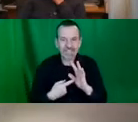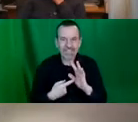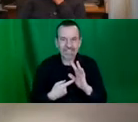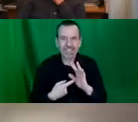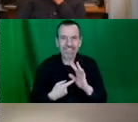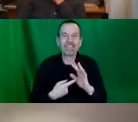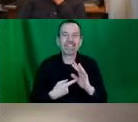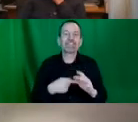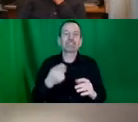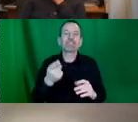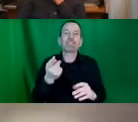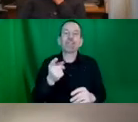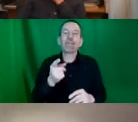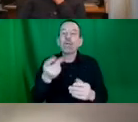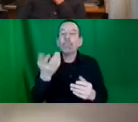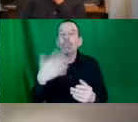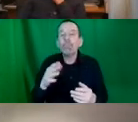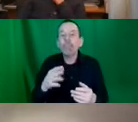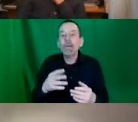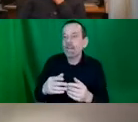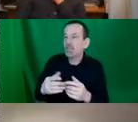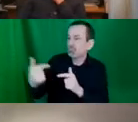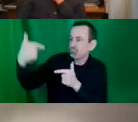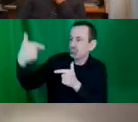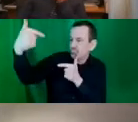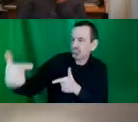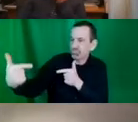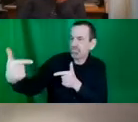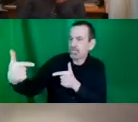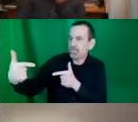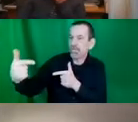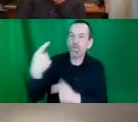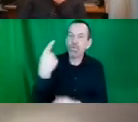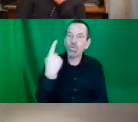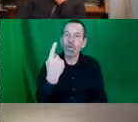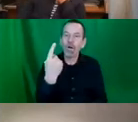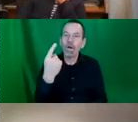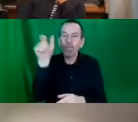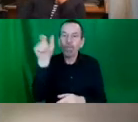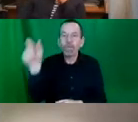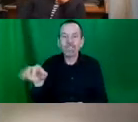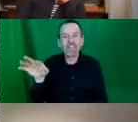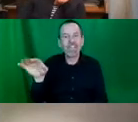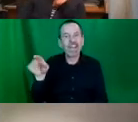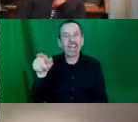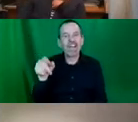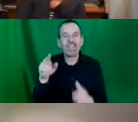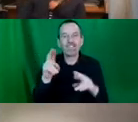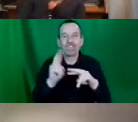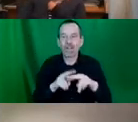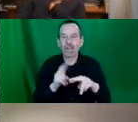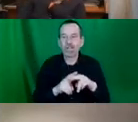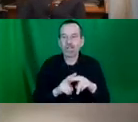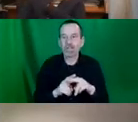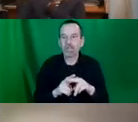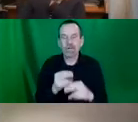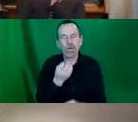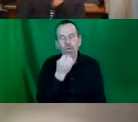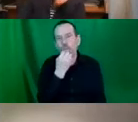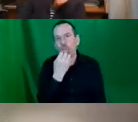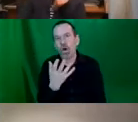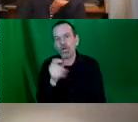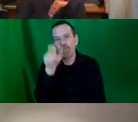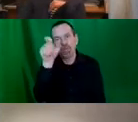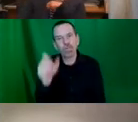socially distanced tea break together. One of those members was Francis, an incredibly accomplished conservator and wonderful person. Due